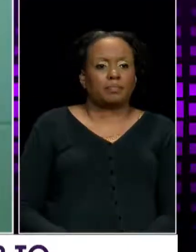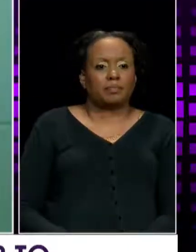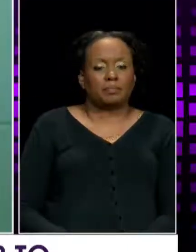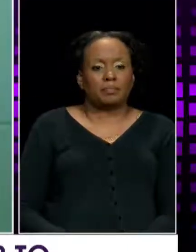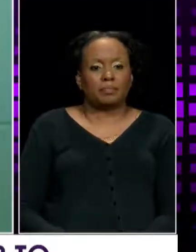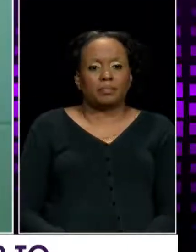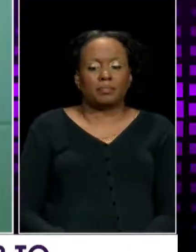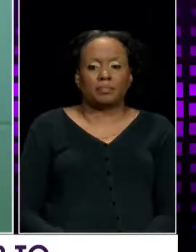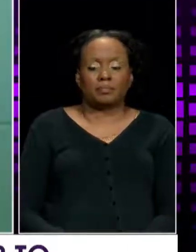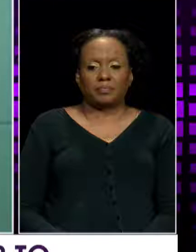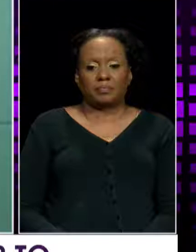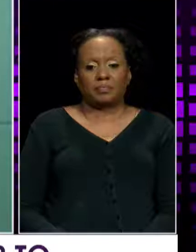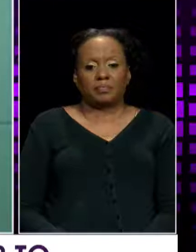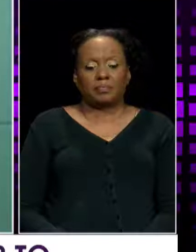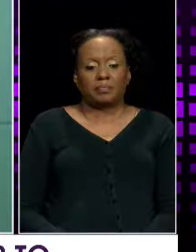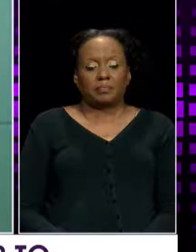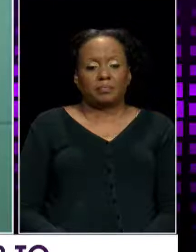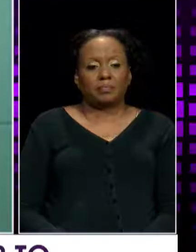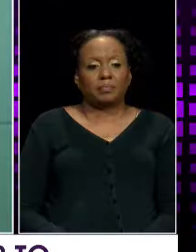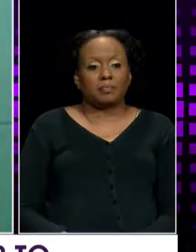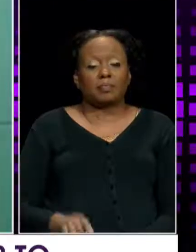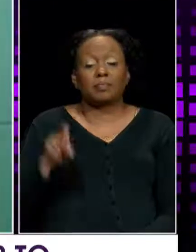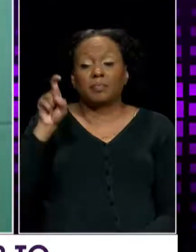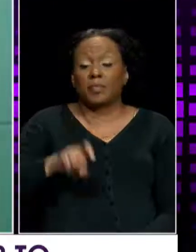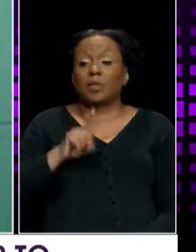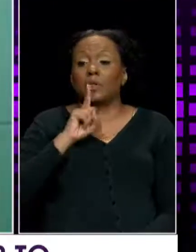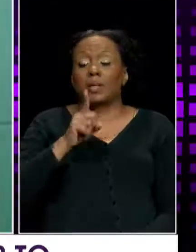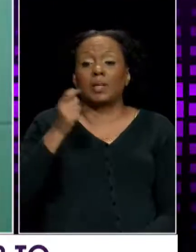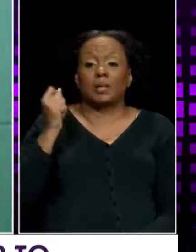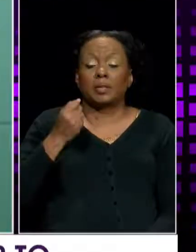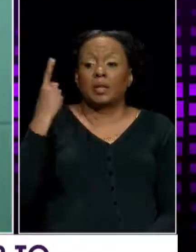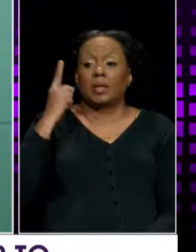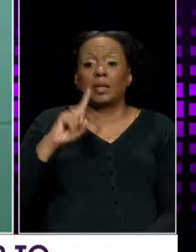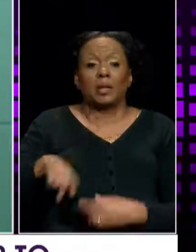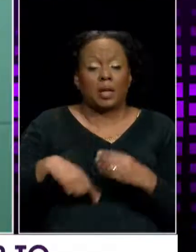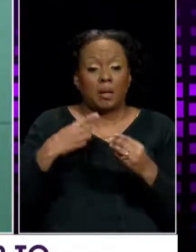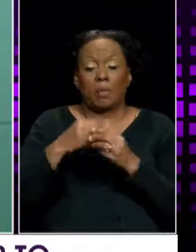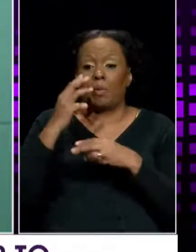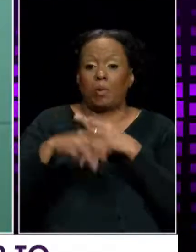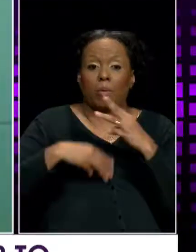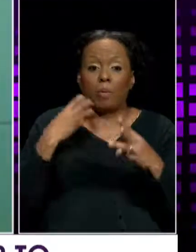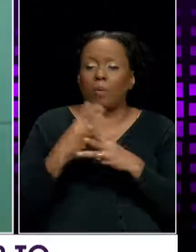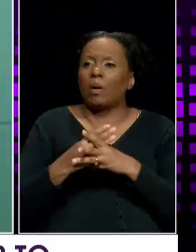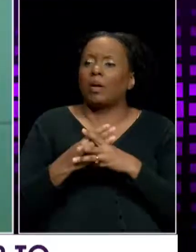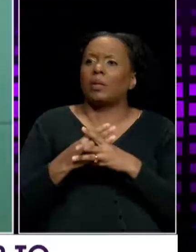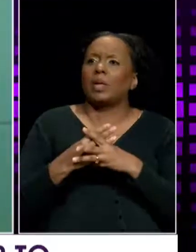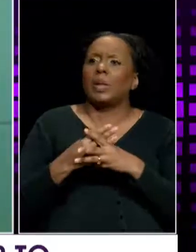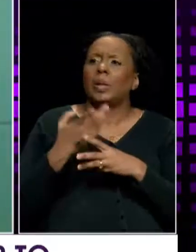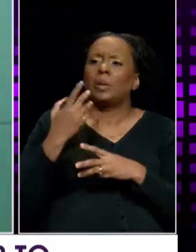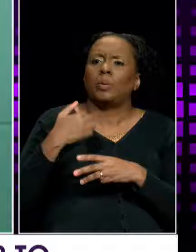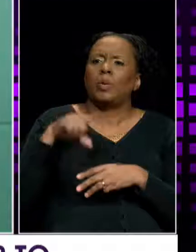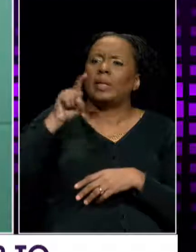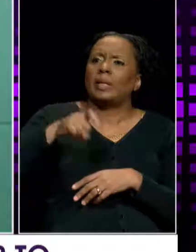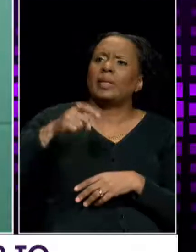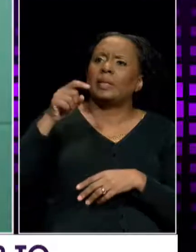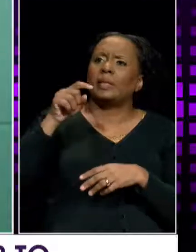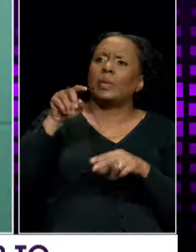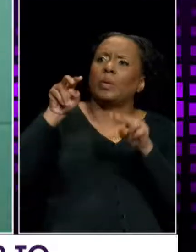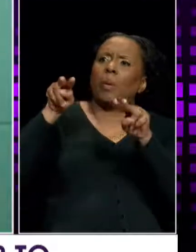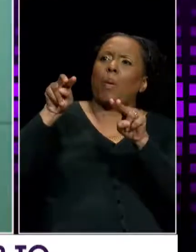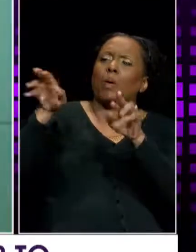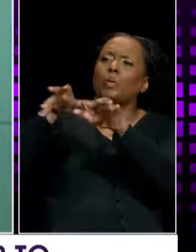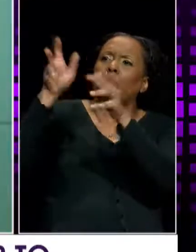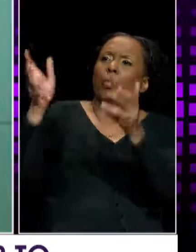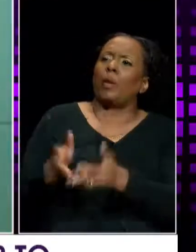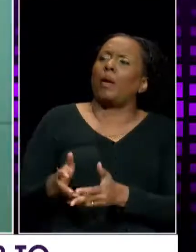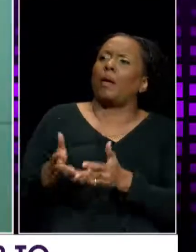need to truly understand where else the world is going. Look at the trends, see what other countries are doing successfully,